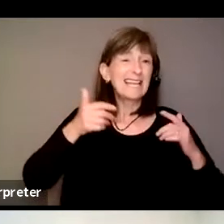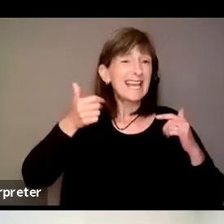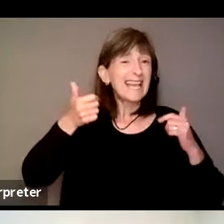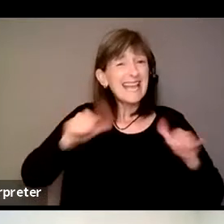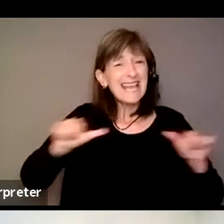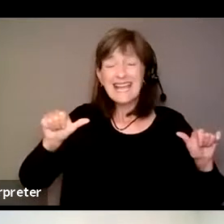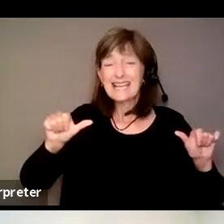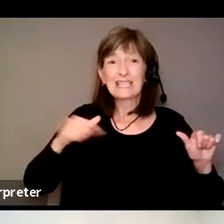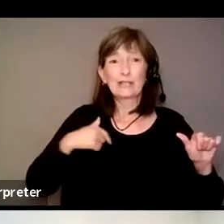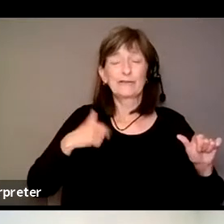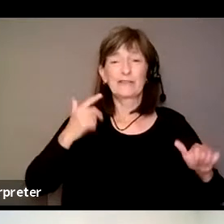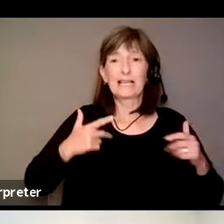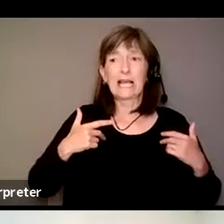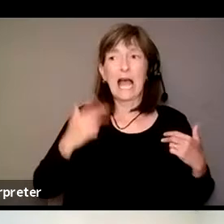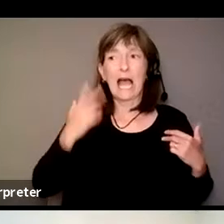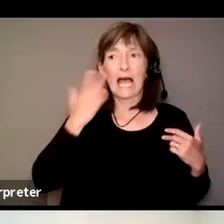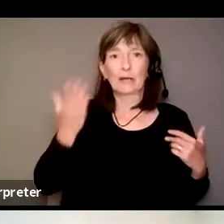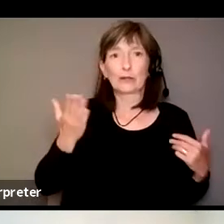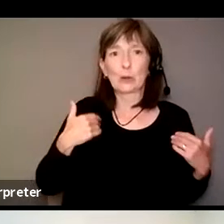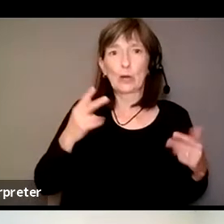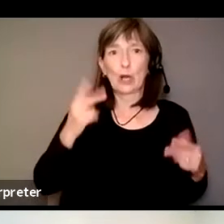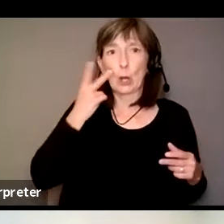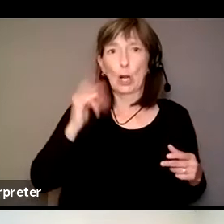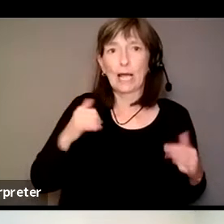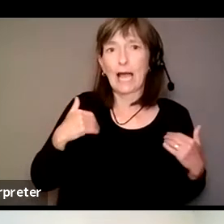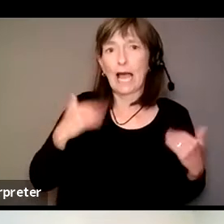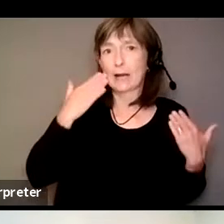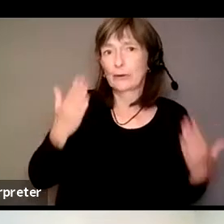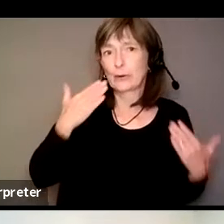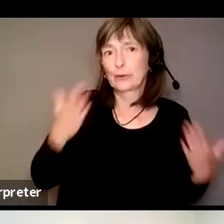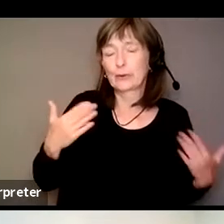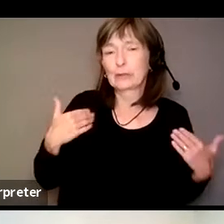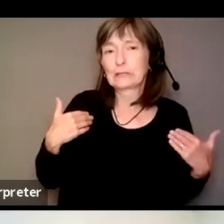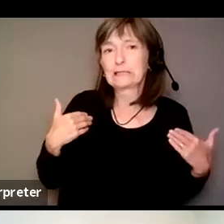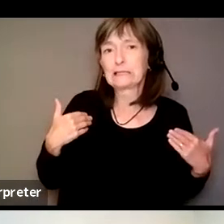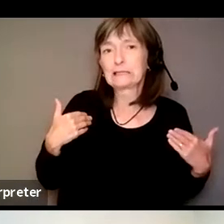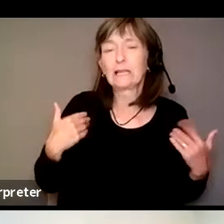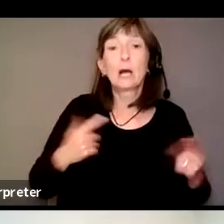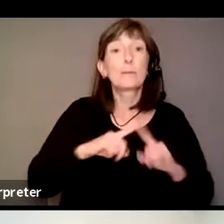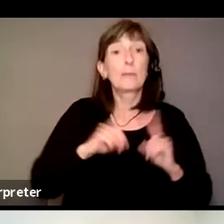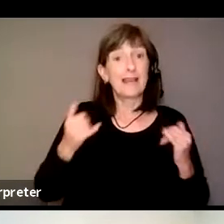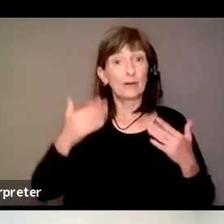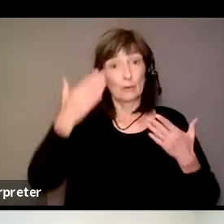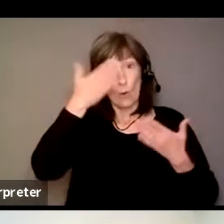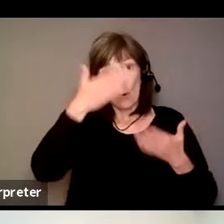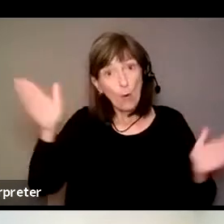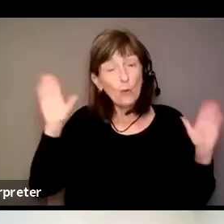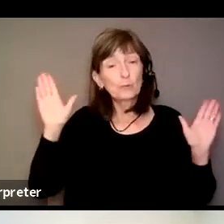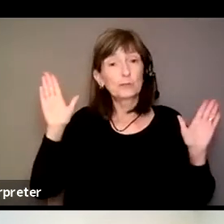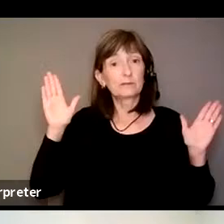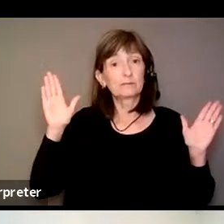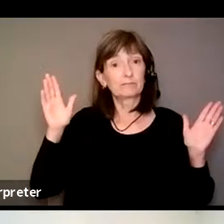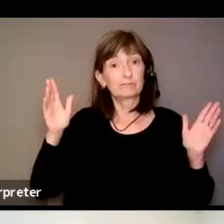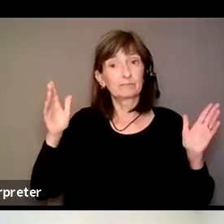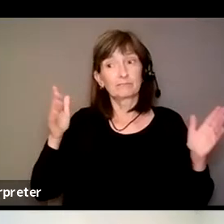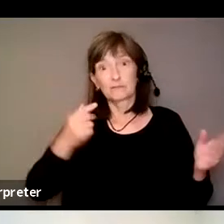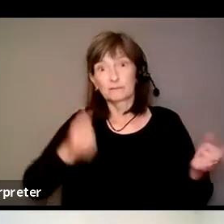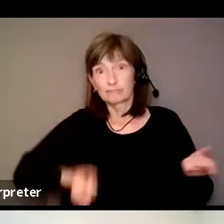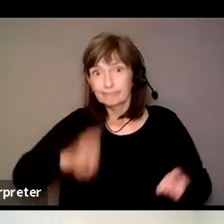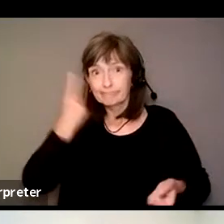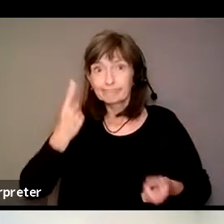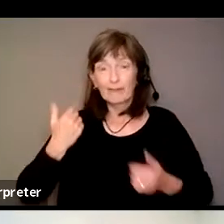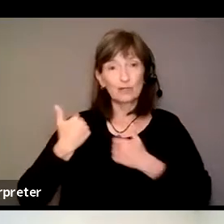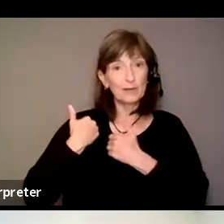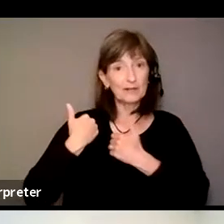don't know what you're getting into, you're not willing to jump in. So when we talk about transparency and openness, is people have a better understanding of what's going on